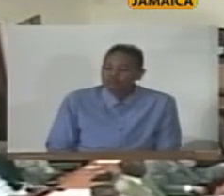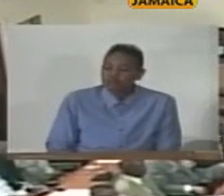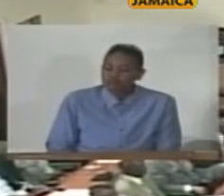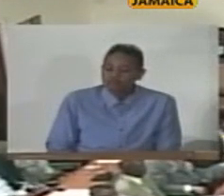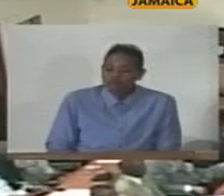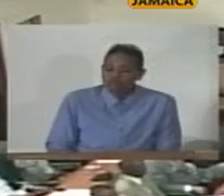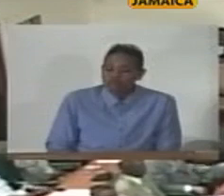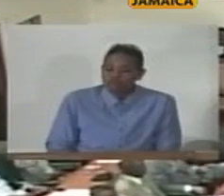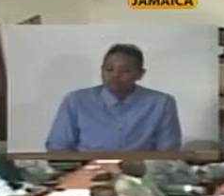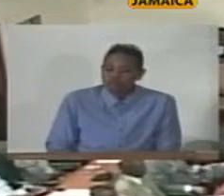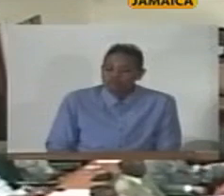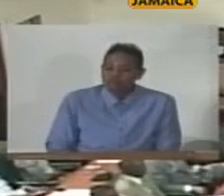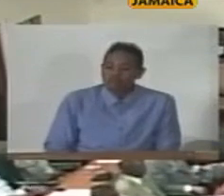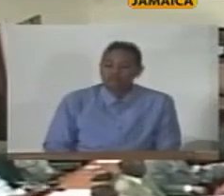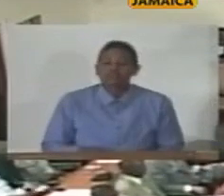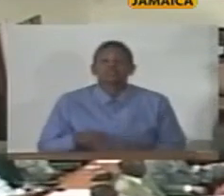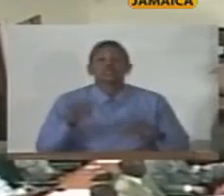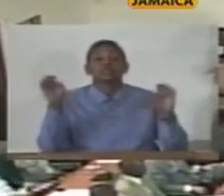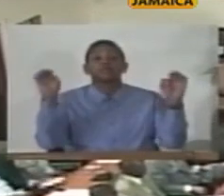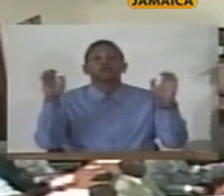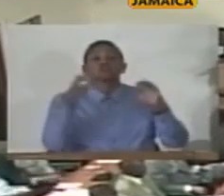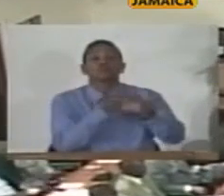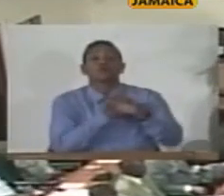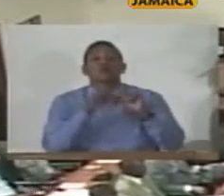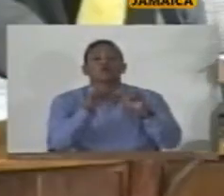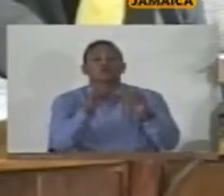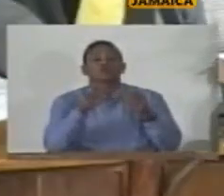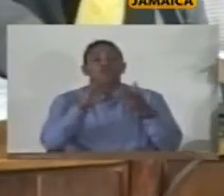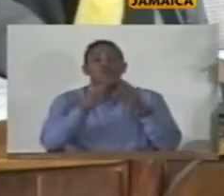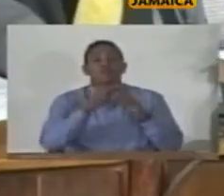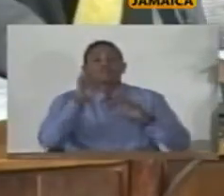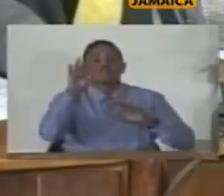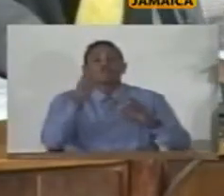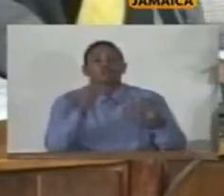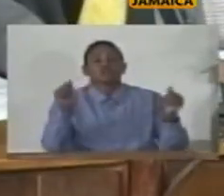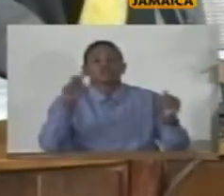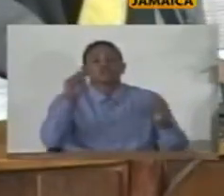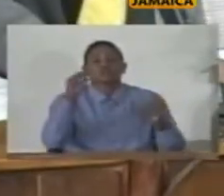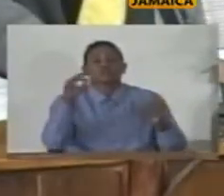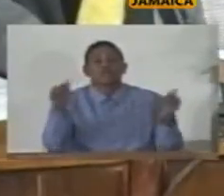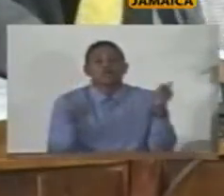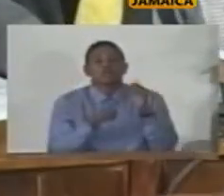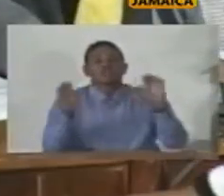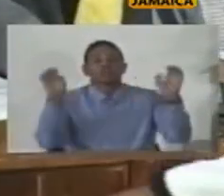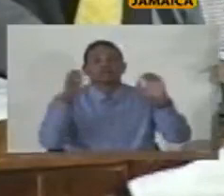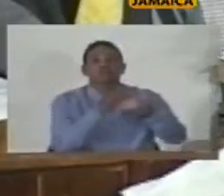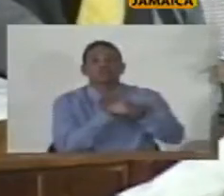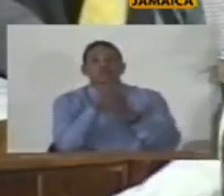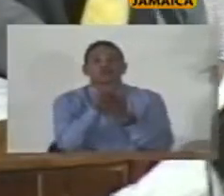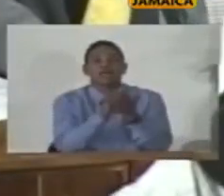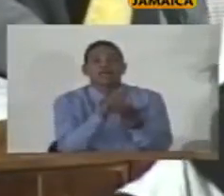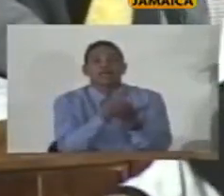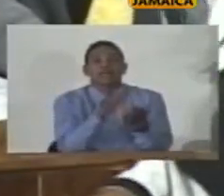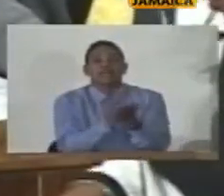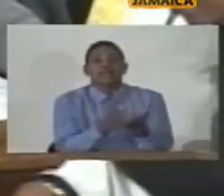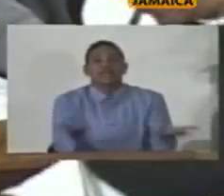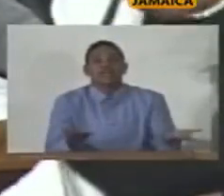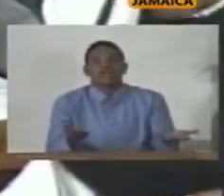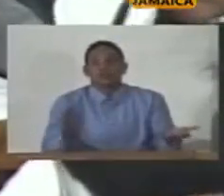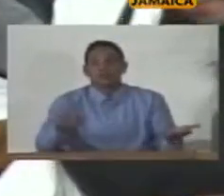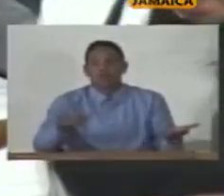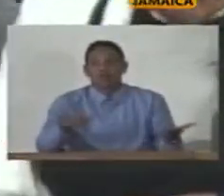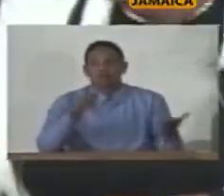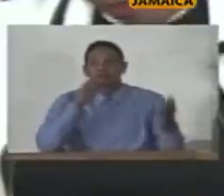The Emergency Powers Continuance Number 4 Resolution 2019 under the Emergency Powers Act laid on the table of the House,